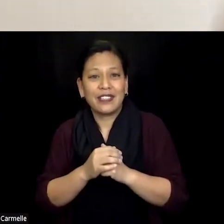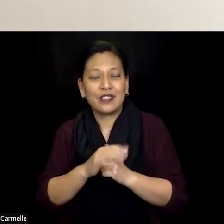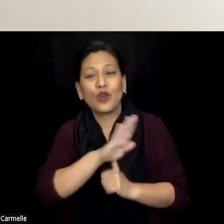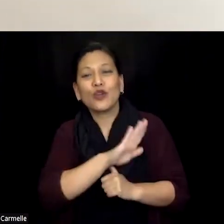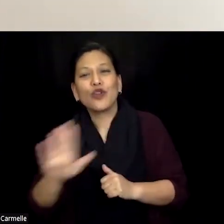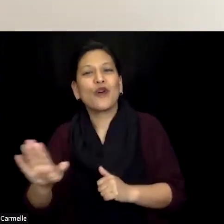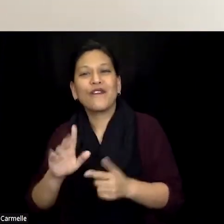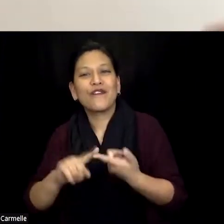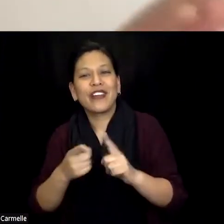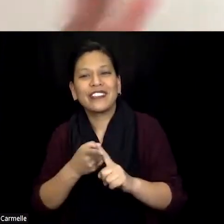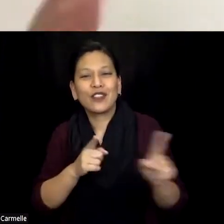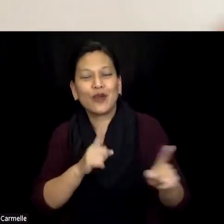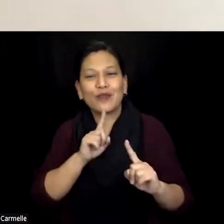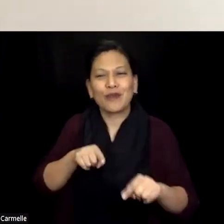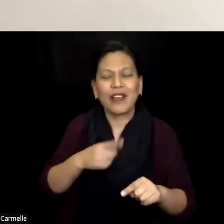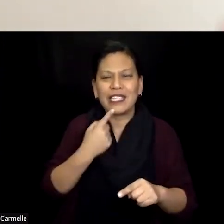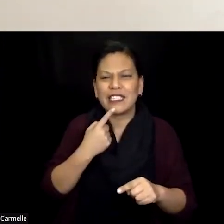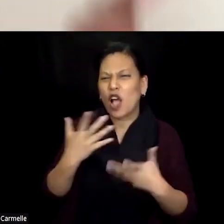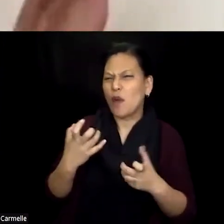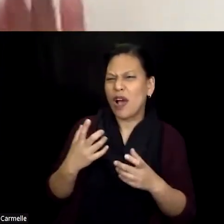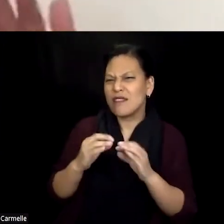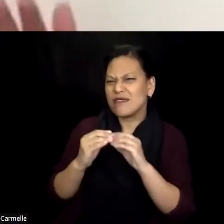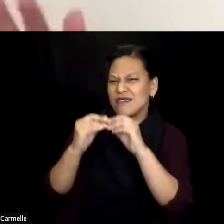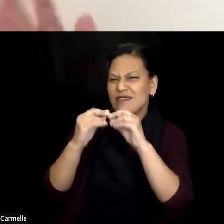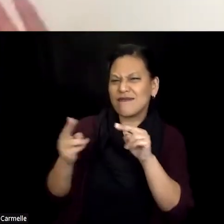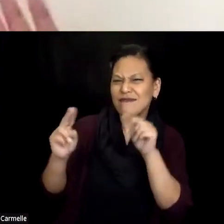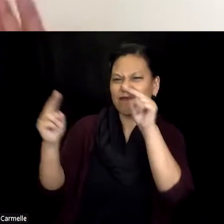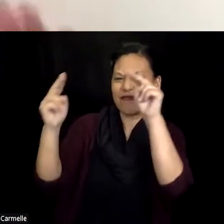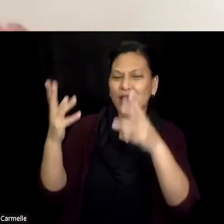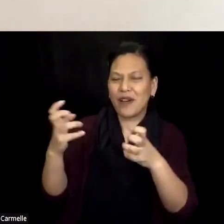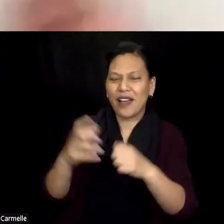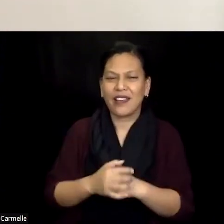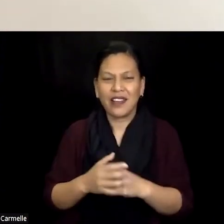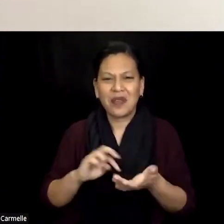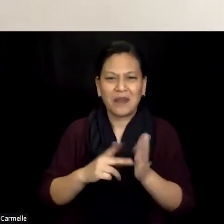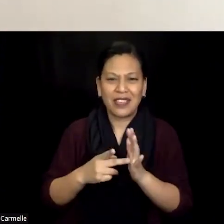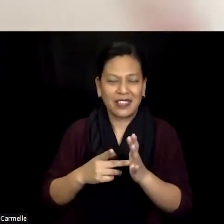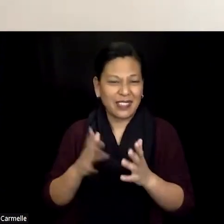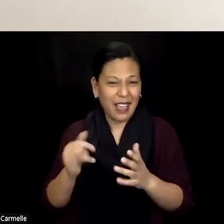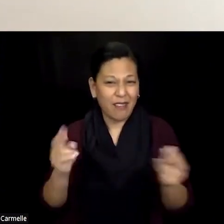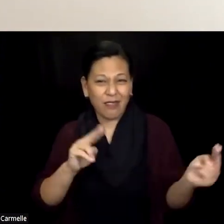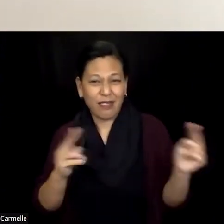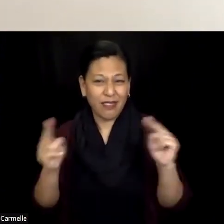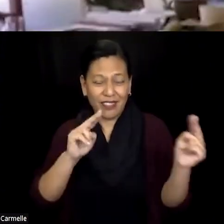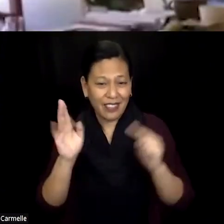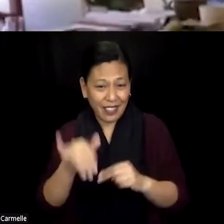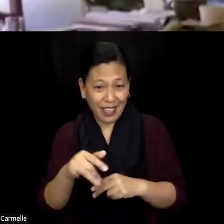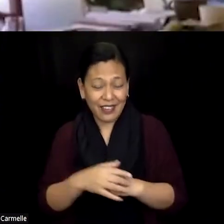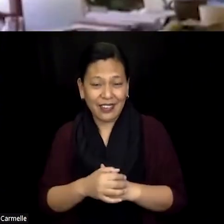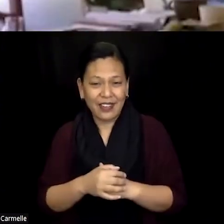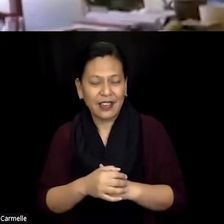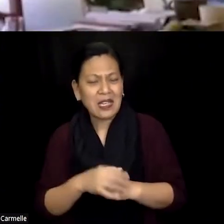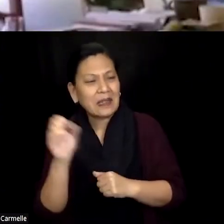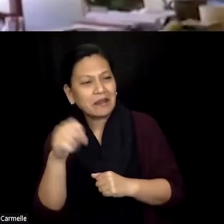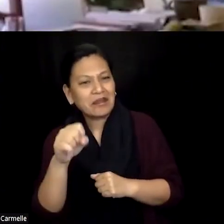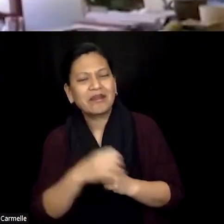response to that? I'm kind of curious. Like, was it a battle? Like, oh, my film did this. And then your friends are like, we can do better. Like, how did that work out? Oh, I